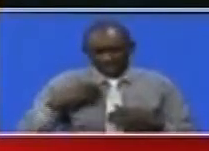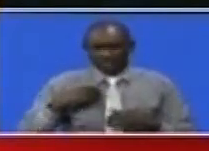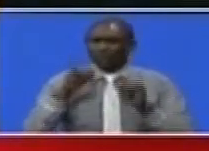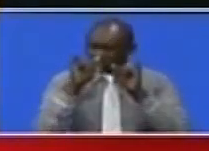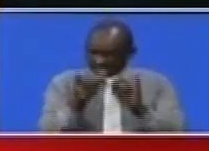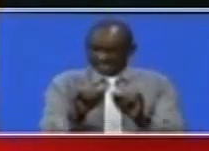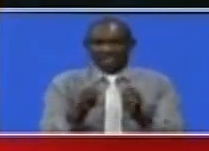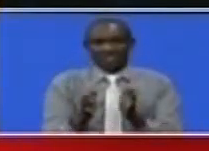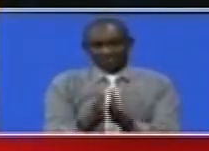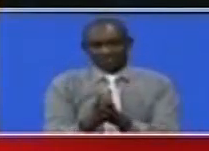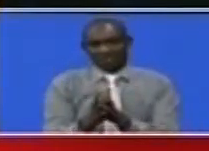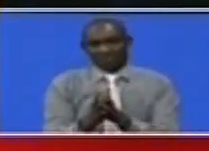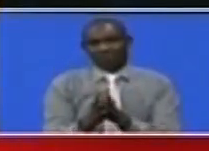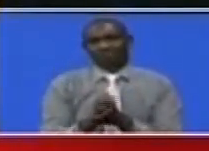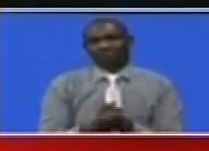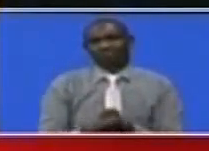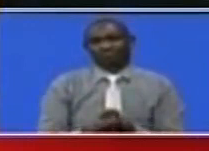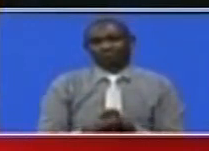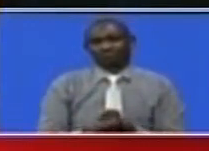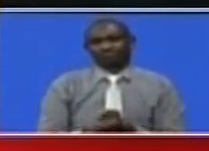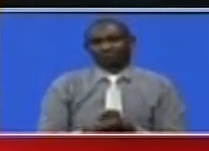stay among you.